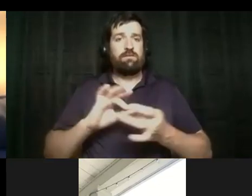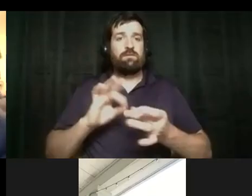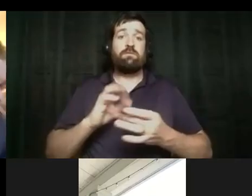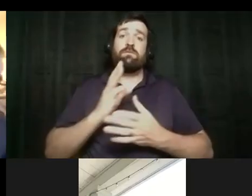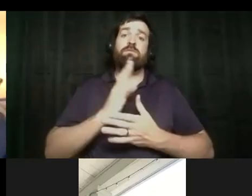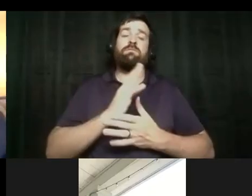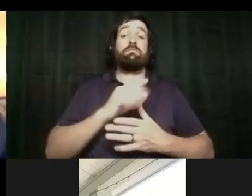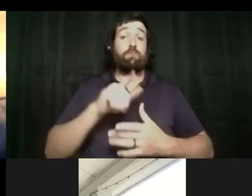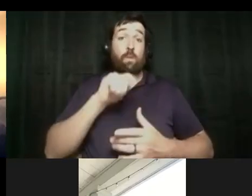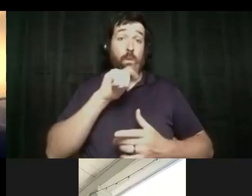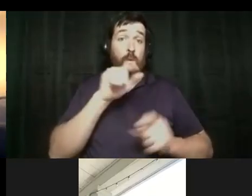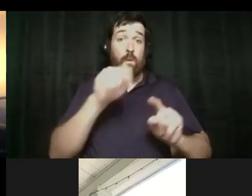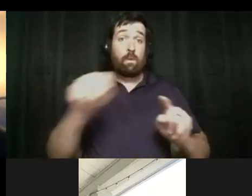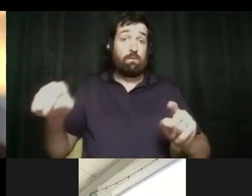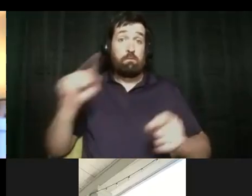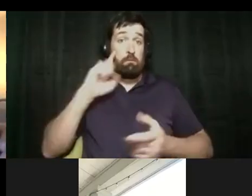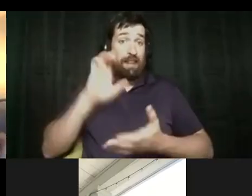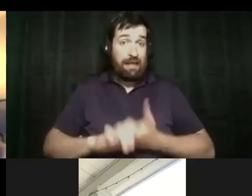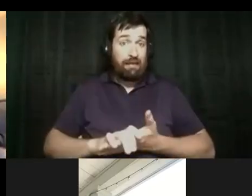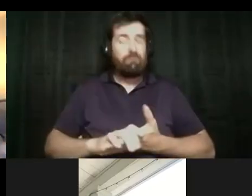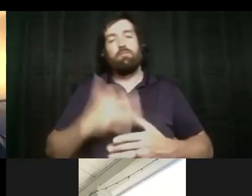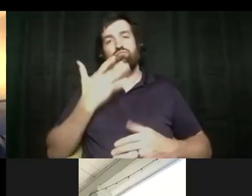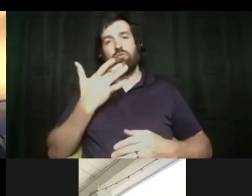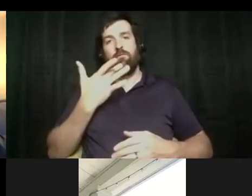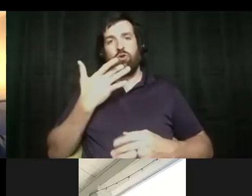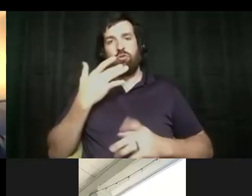who believe these things would prefer to have those